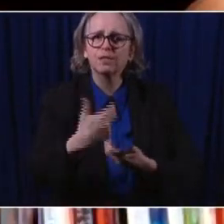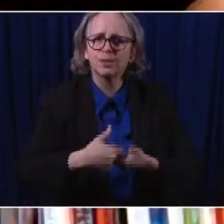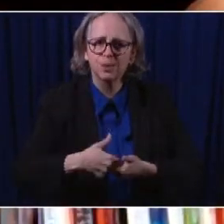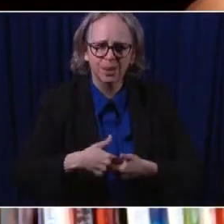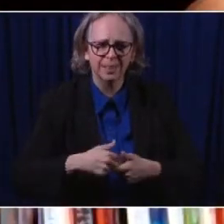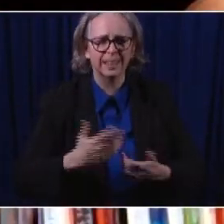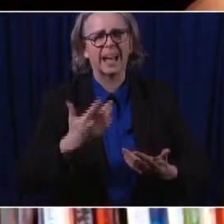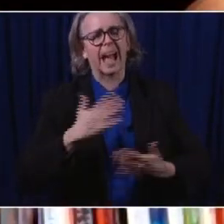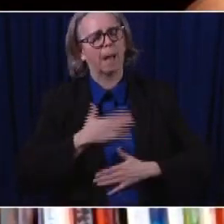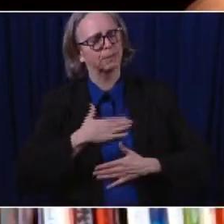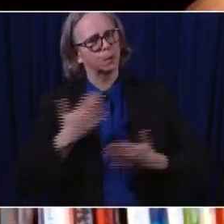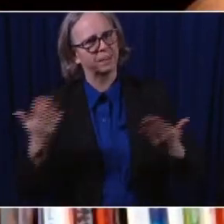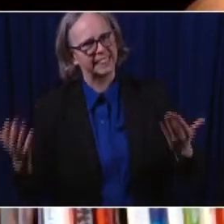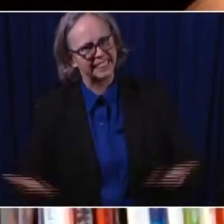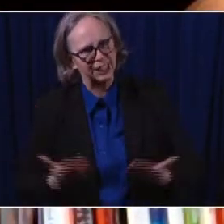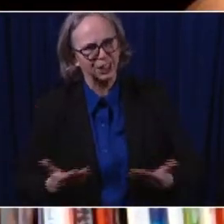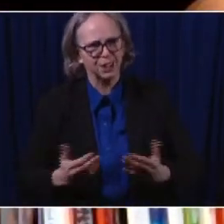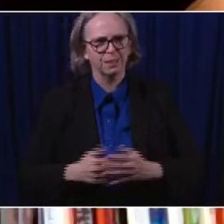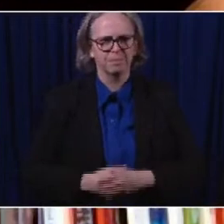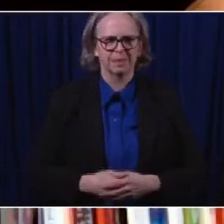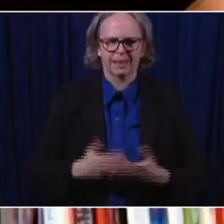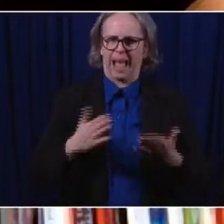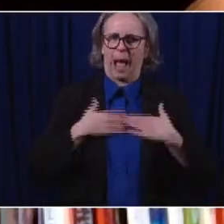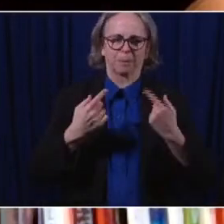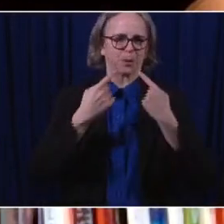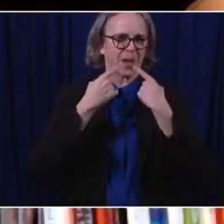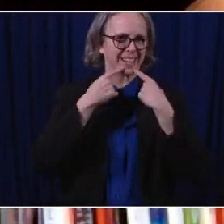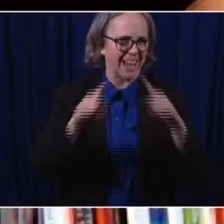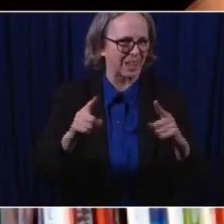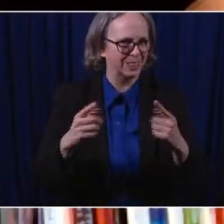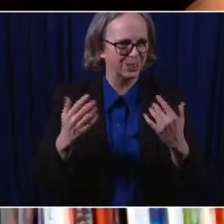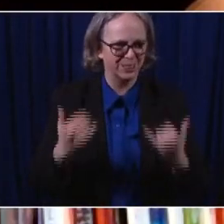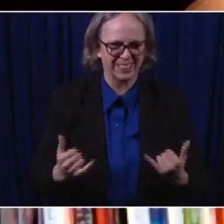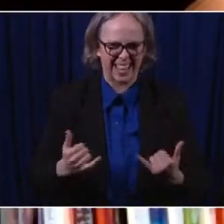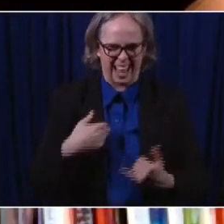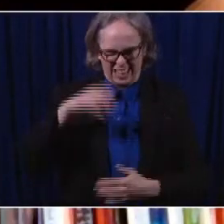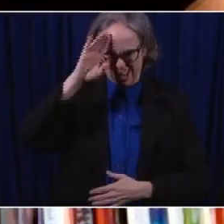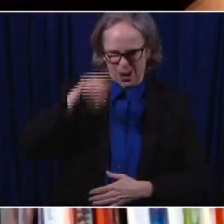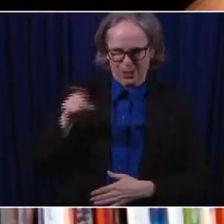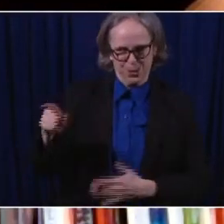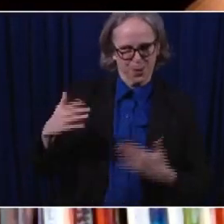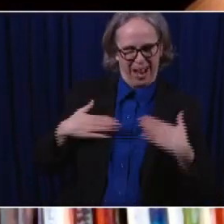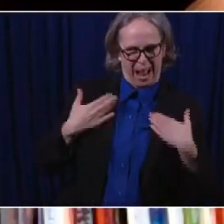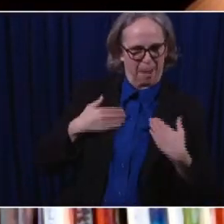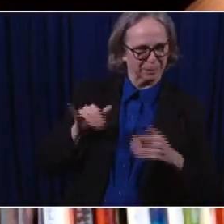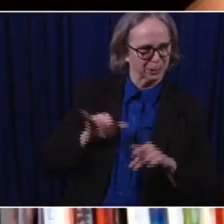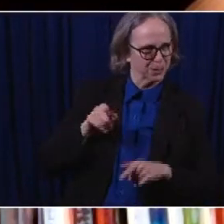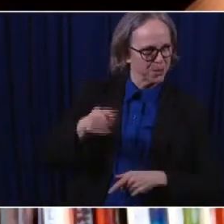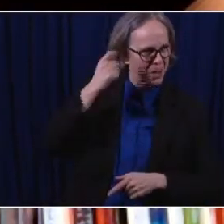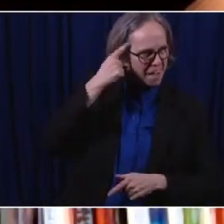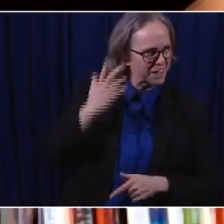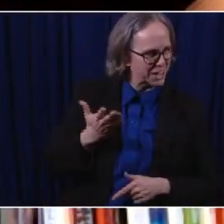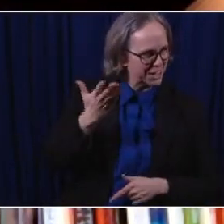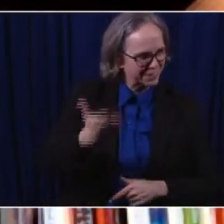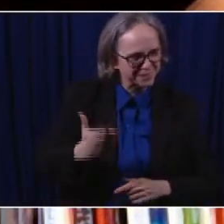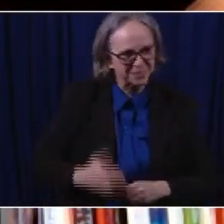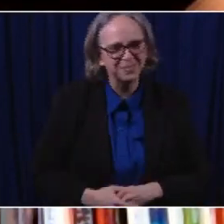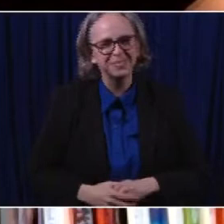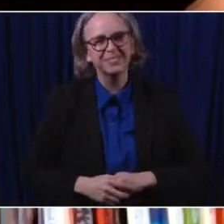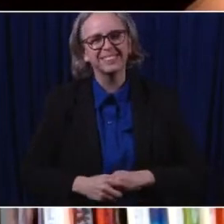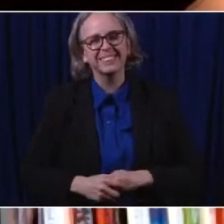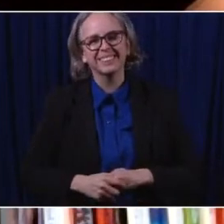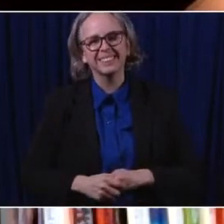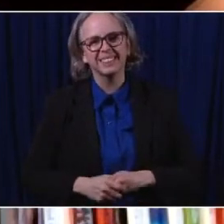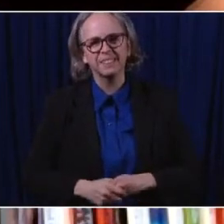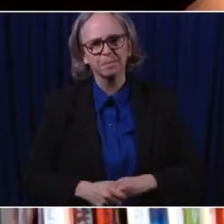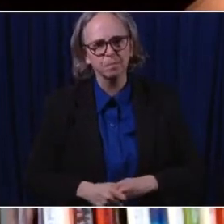make this announcement today. And I know you are happy about it. You've worked on it and getting the folks from the private sector involved.